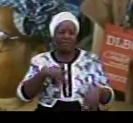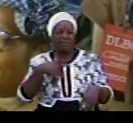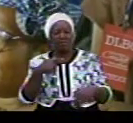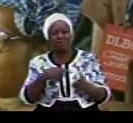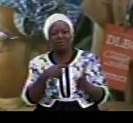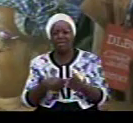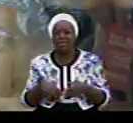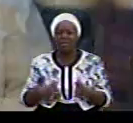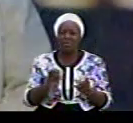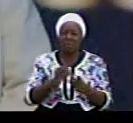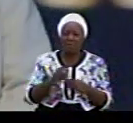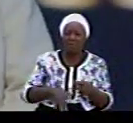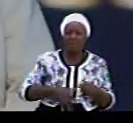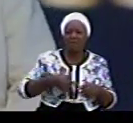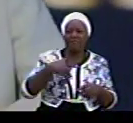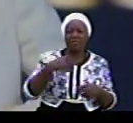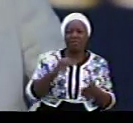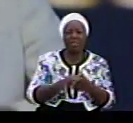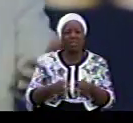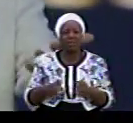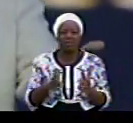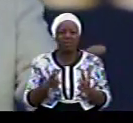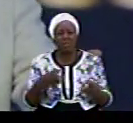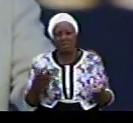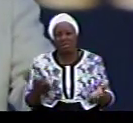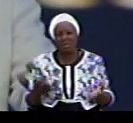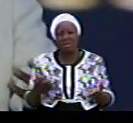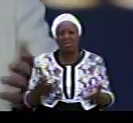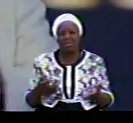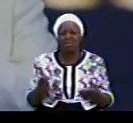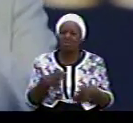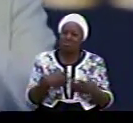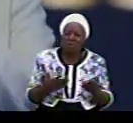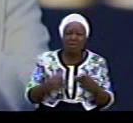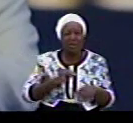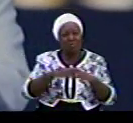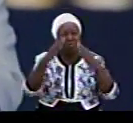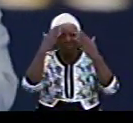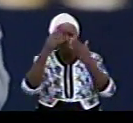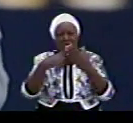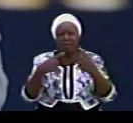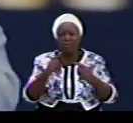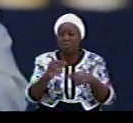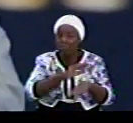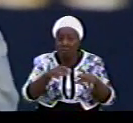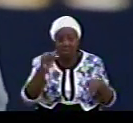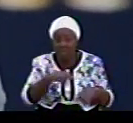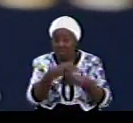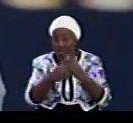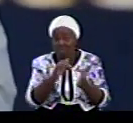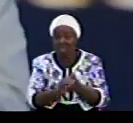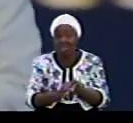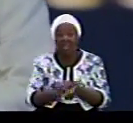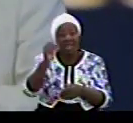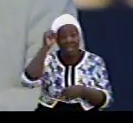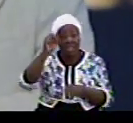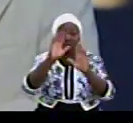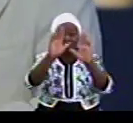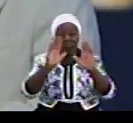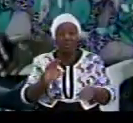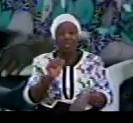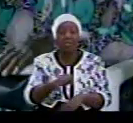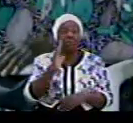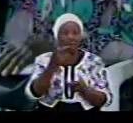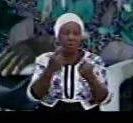that way, if something pinches me, you don't need all that. His wonders will come in your